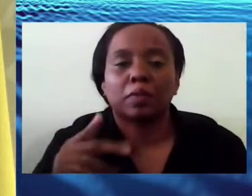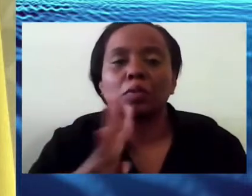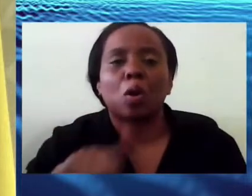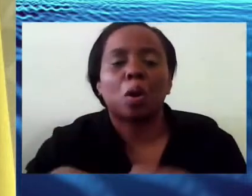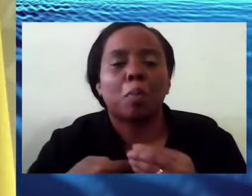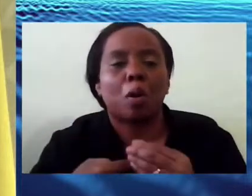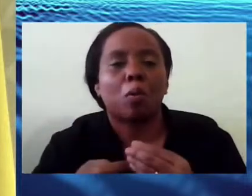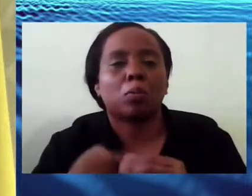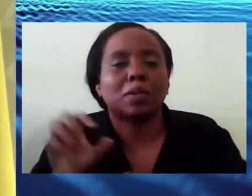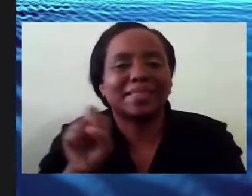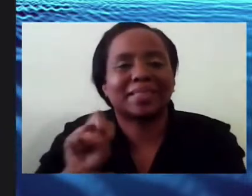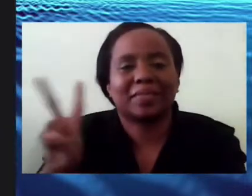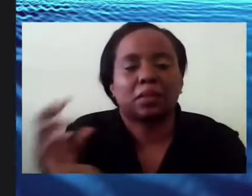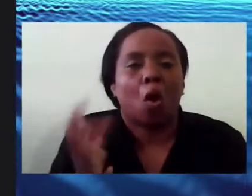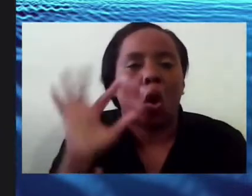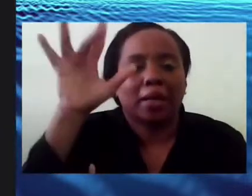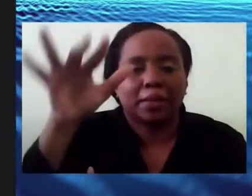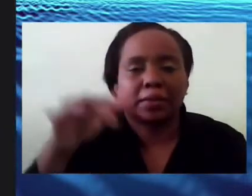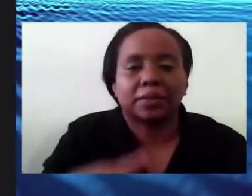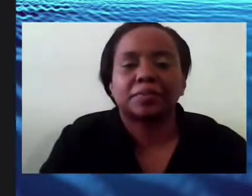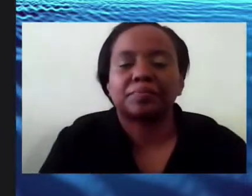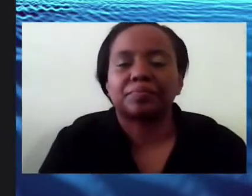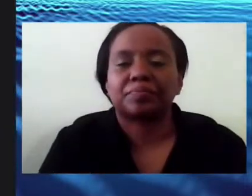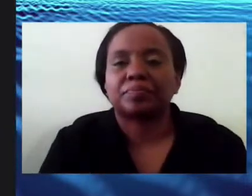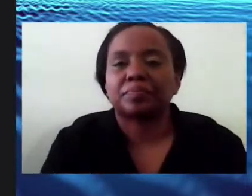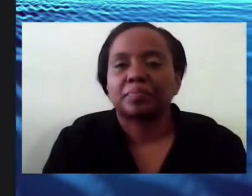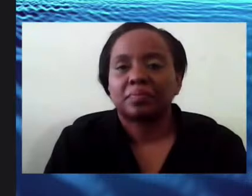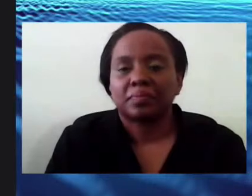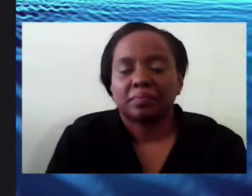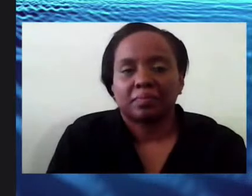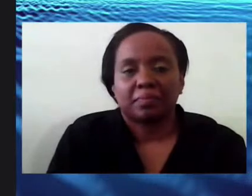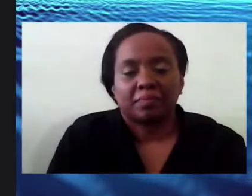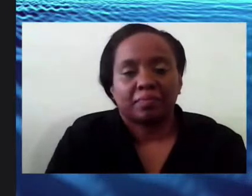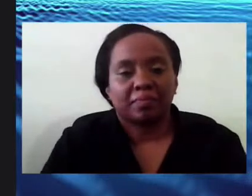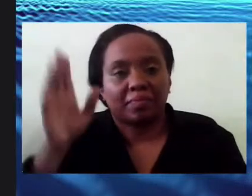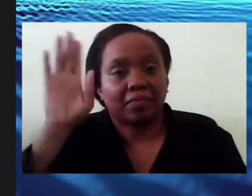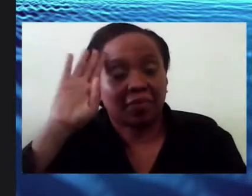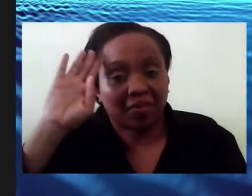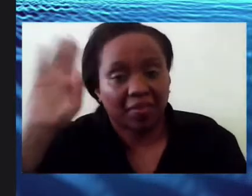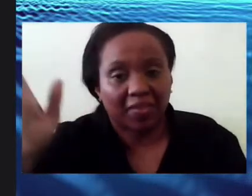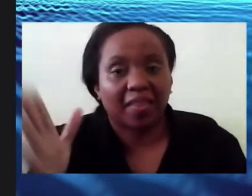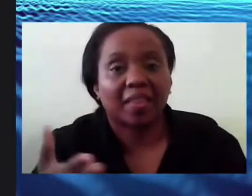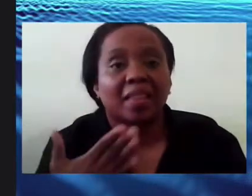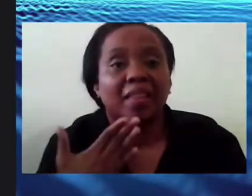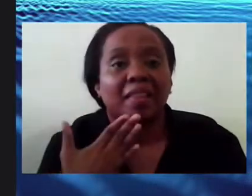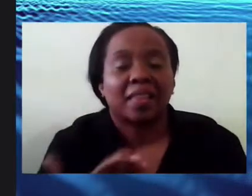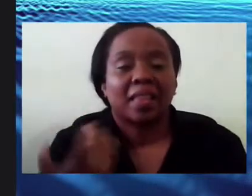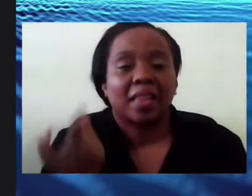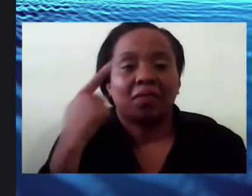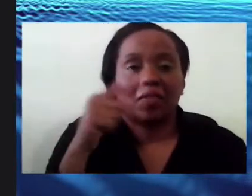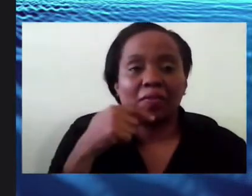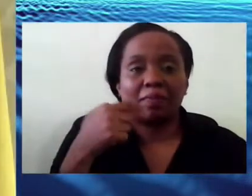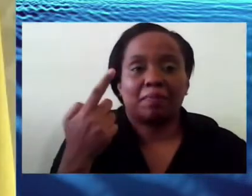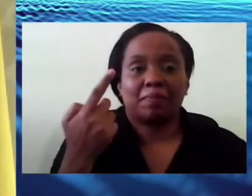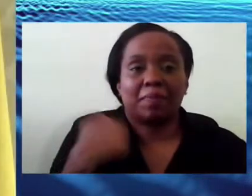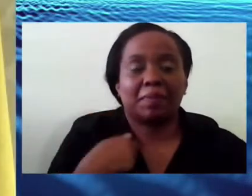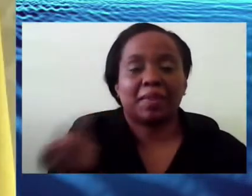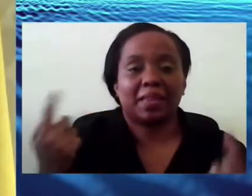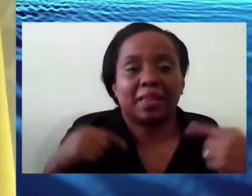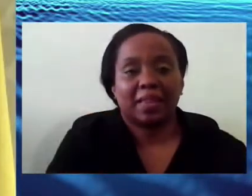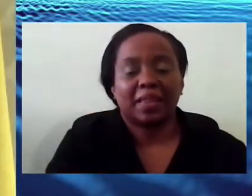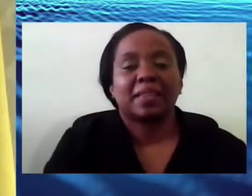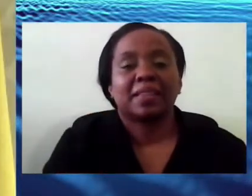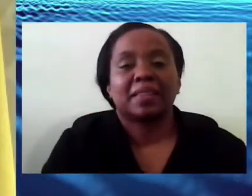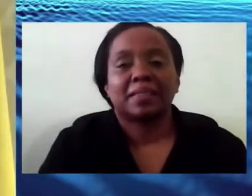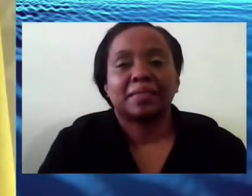Joseph? Hi, good day, everyone. Thank you for having me. So with respect to an update, this is as of